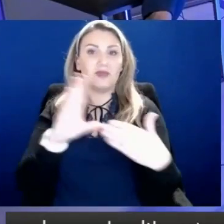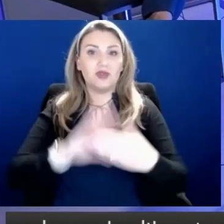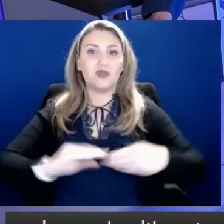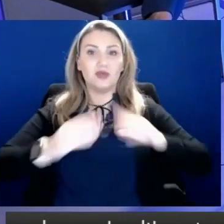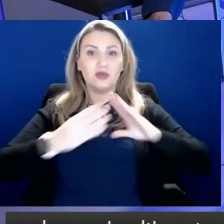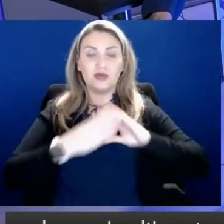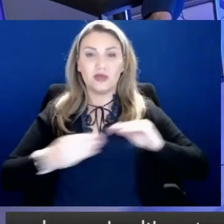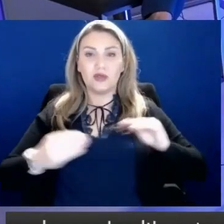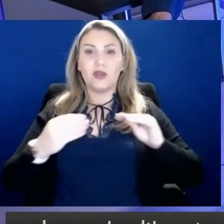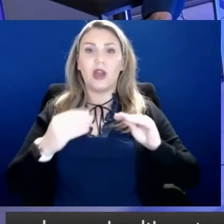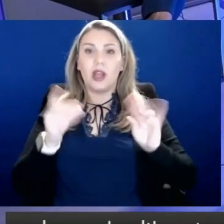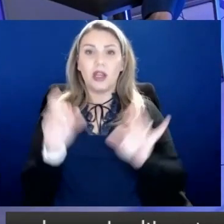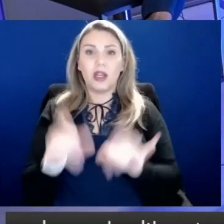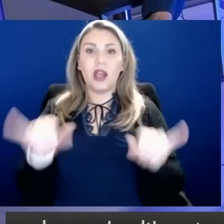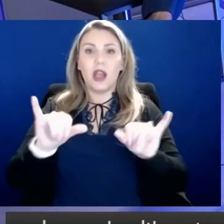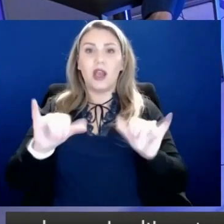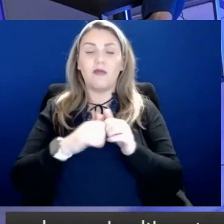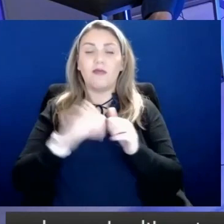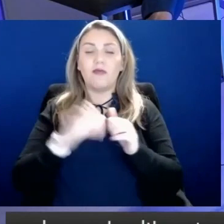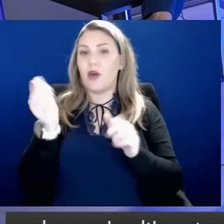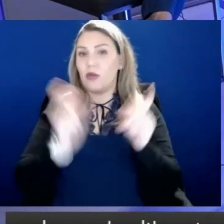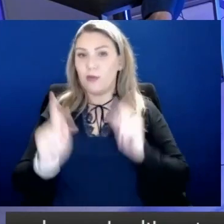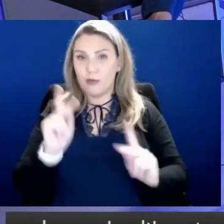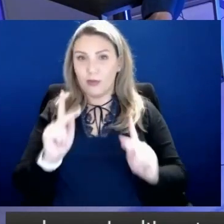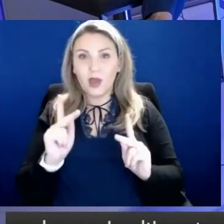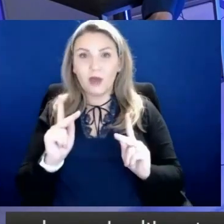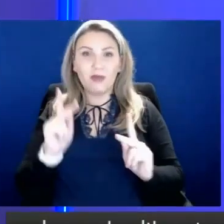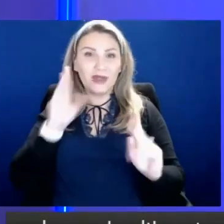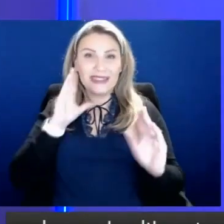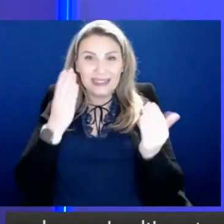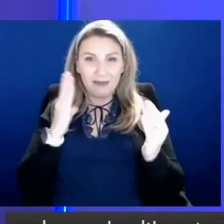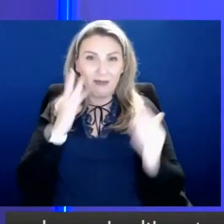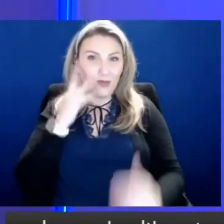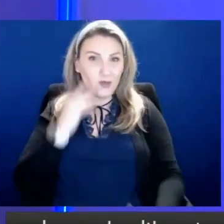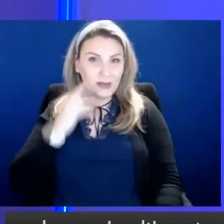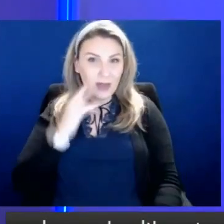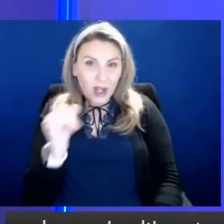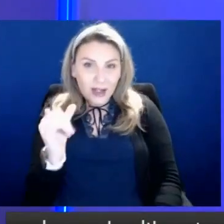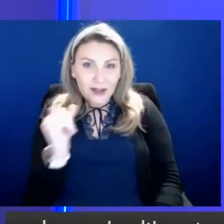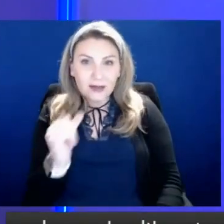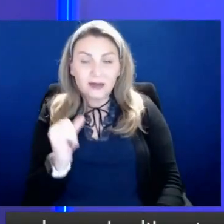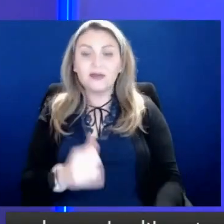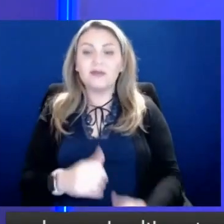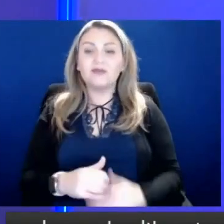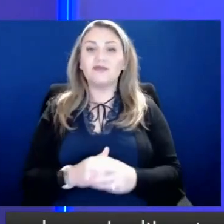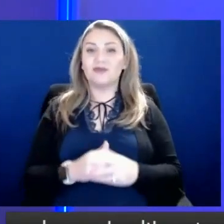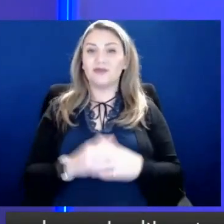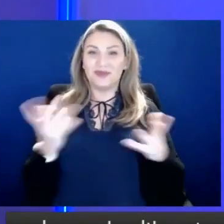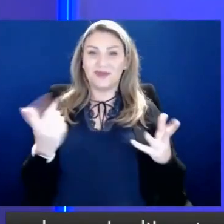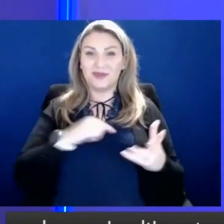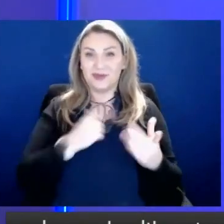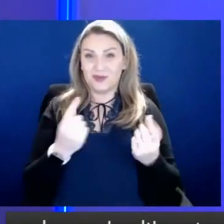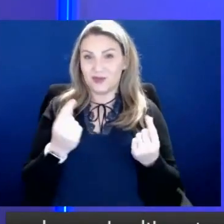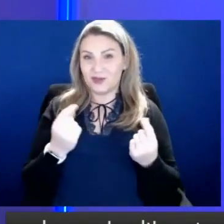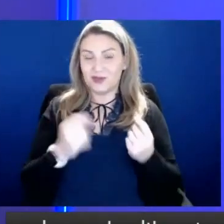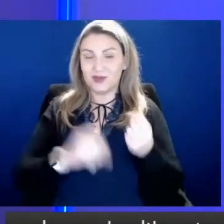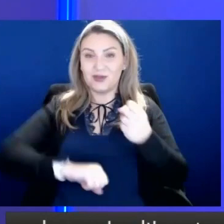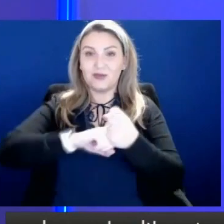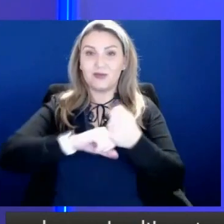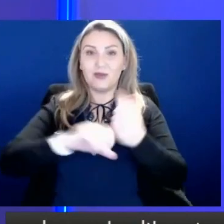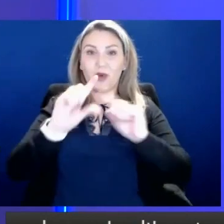commonality with other people that are experiencing something similar. So that's what we do in the support group, is share